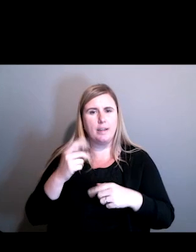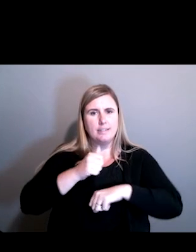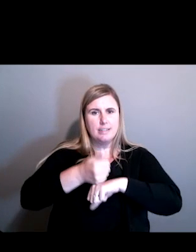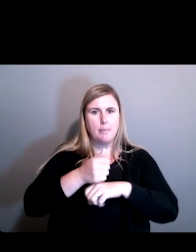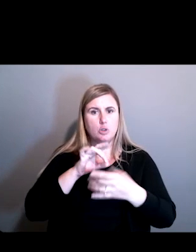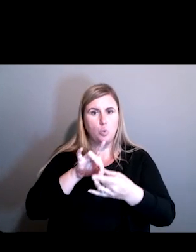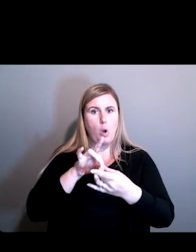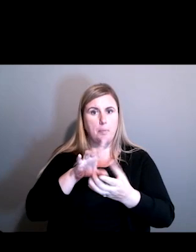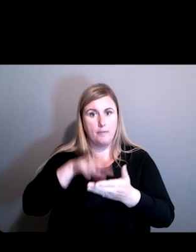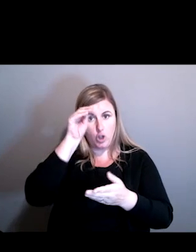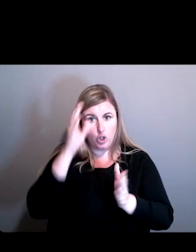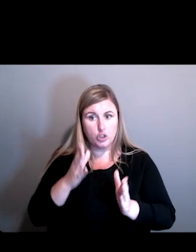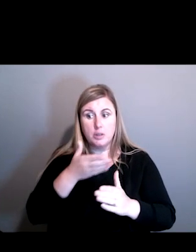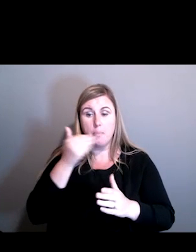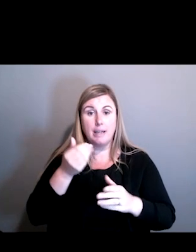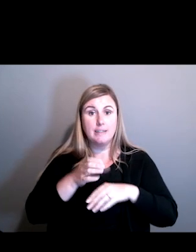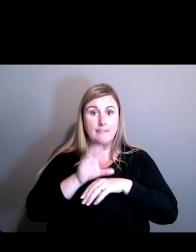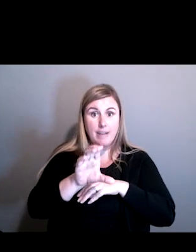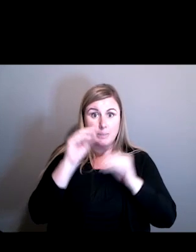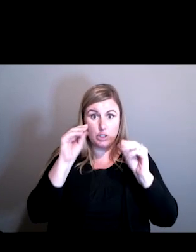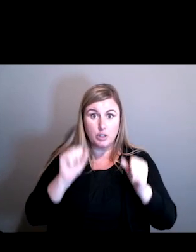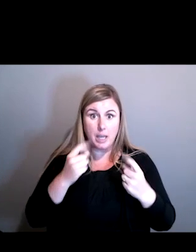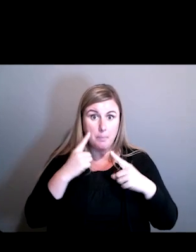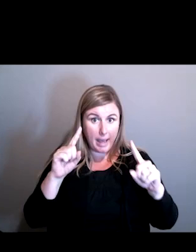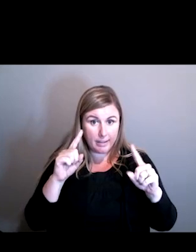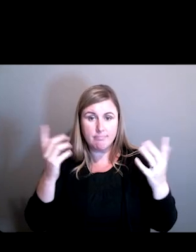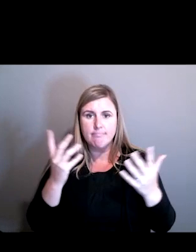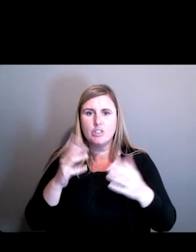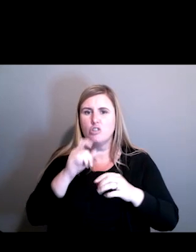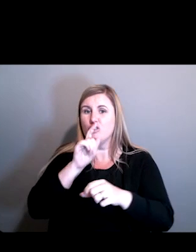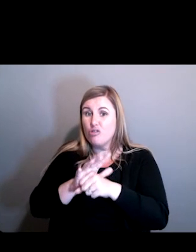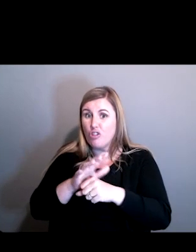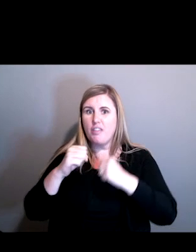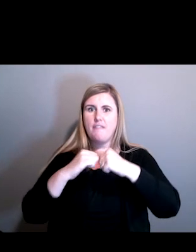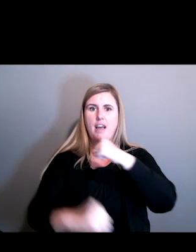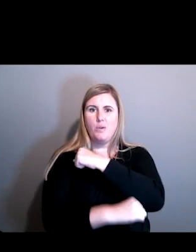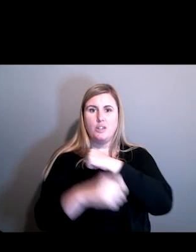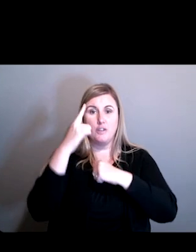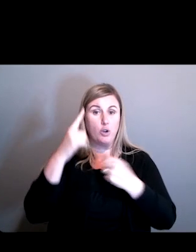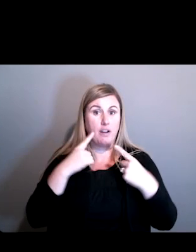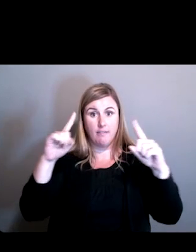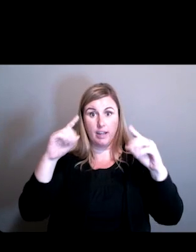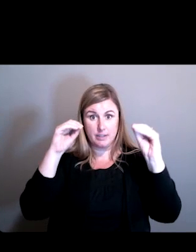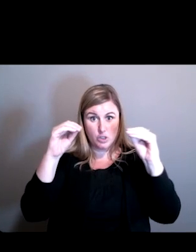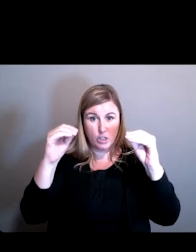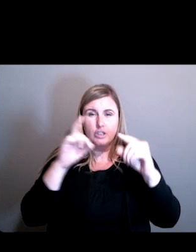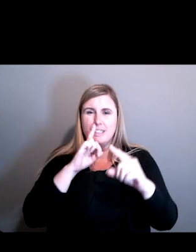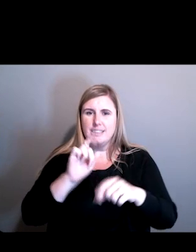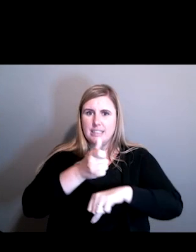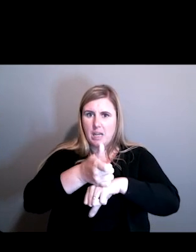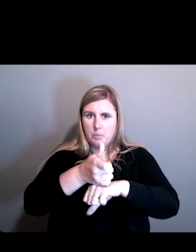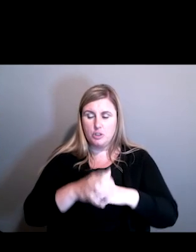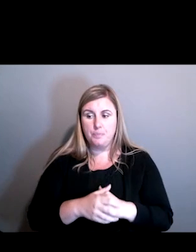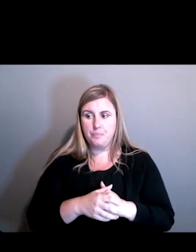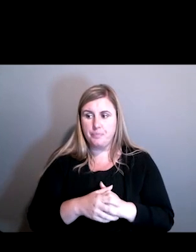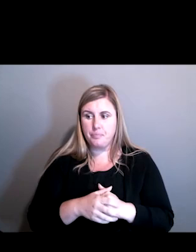establish cooperative learners. The best investment a teacher can make is to ensure the foundation for effective instruction is